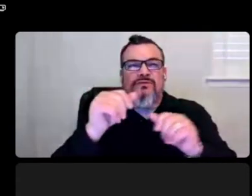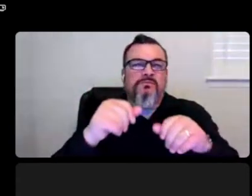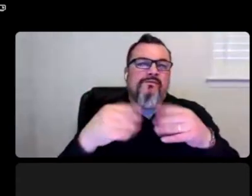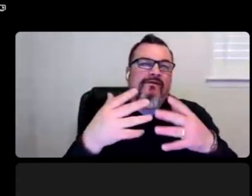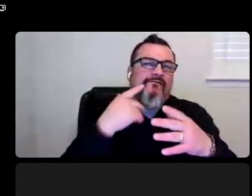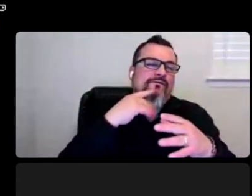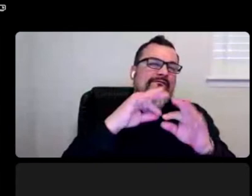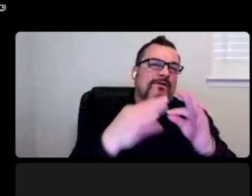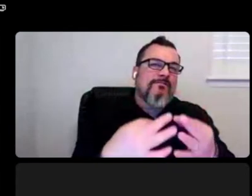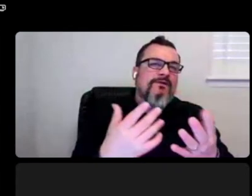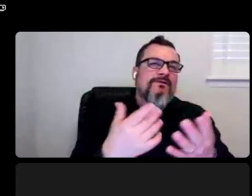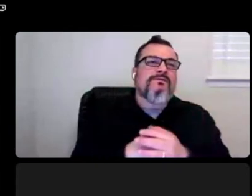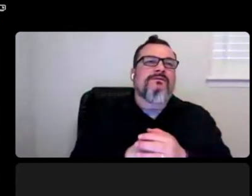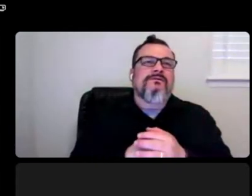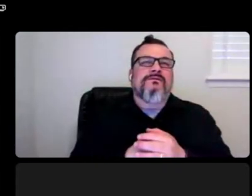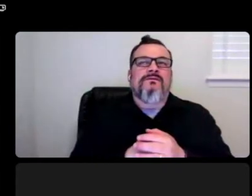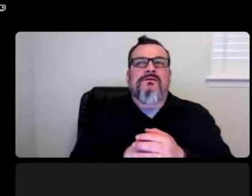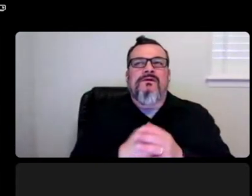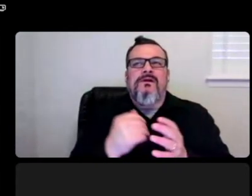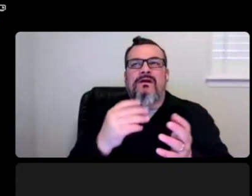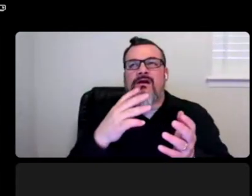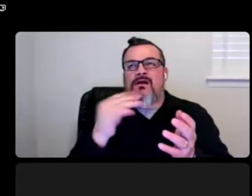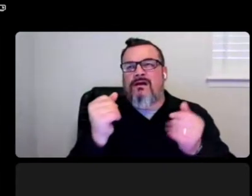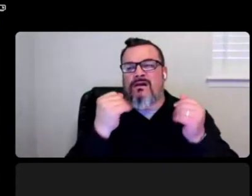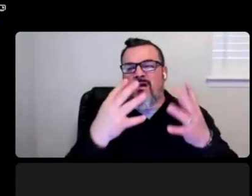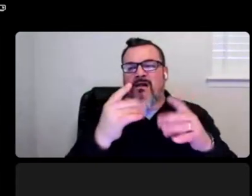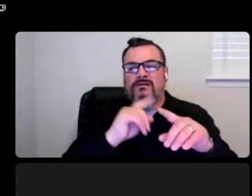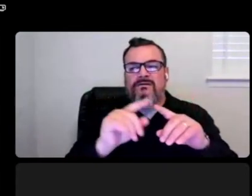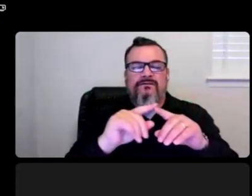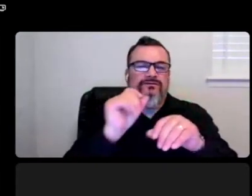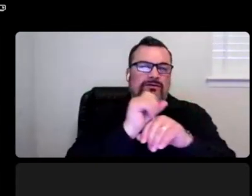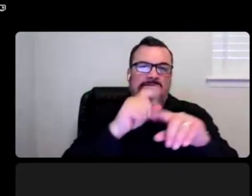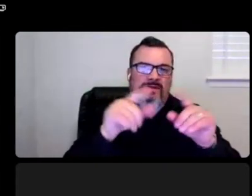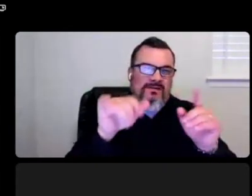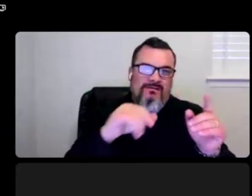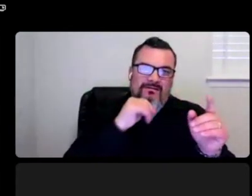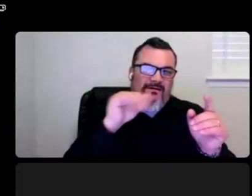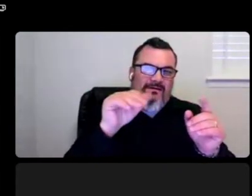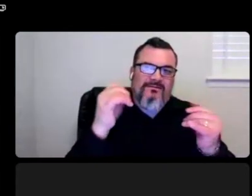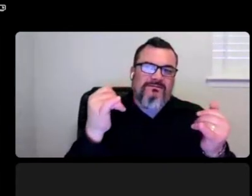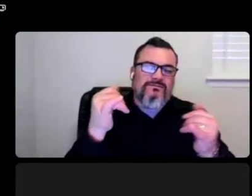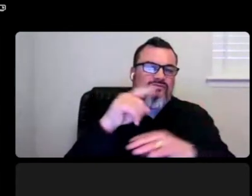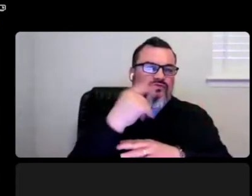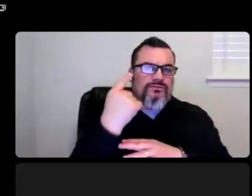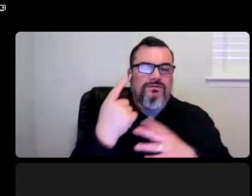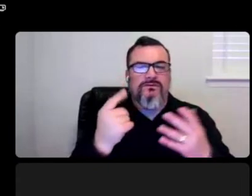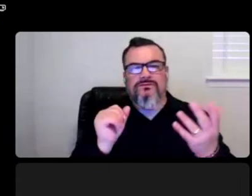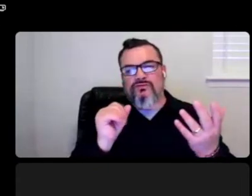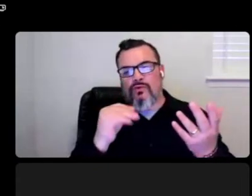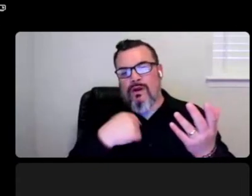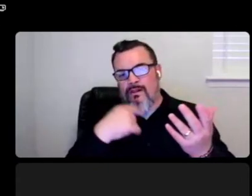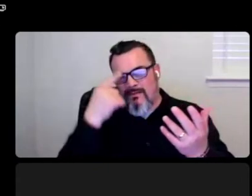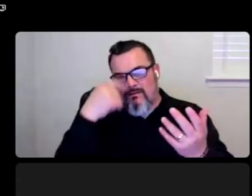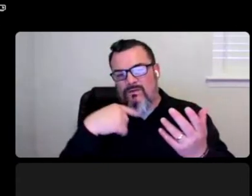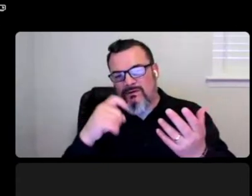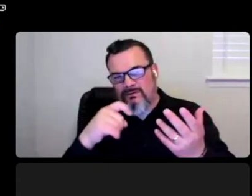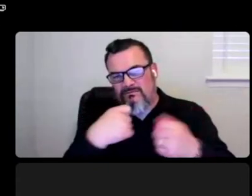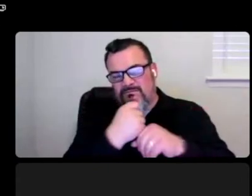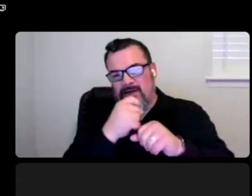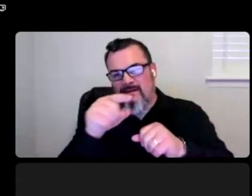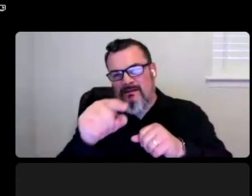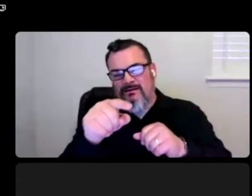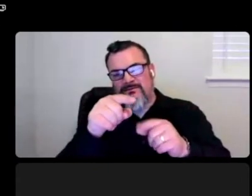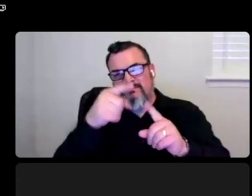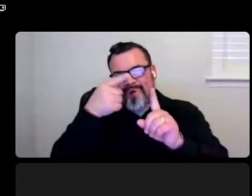for families in a lot of different jobs. But that's not the case today. And I think we do need to make these distinctions